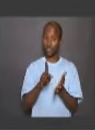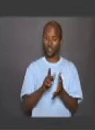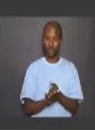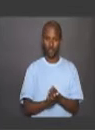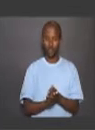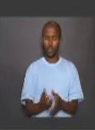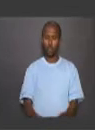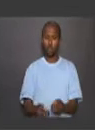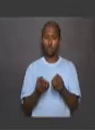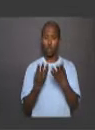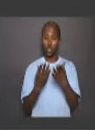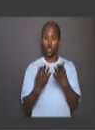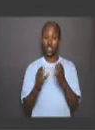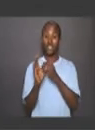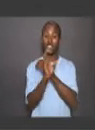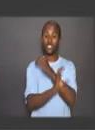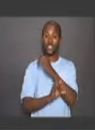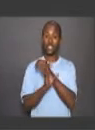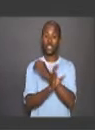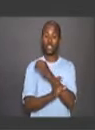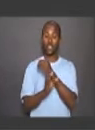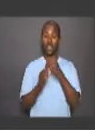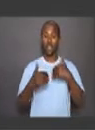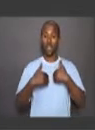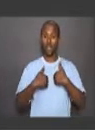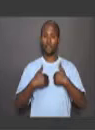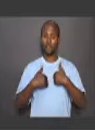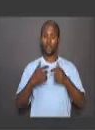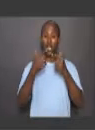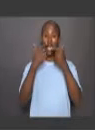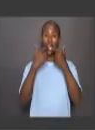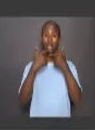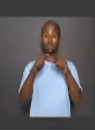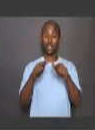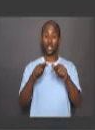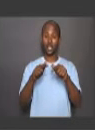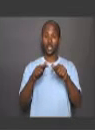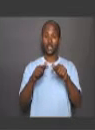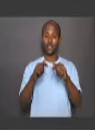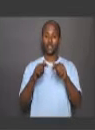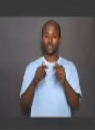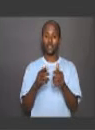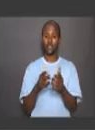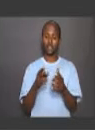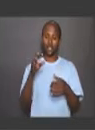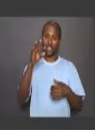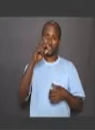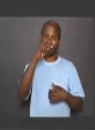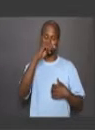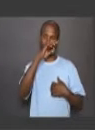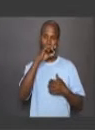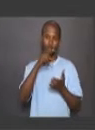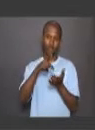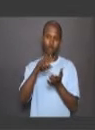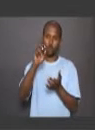Because most states have laws limiting the amount of interest